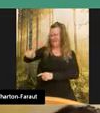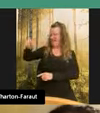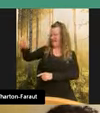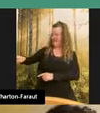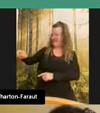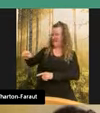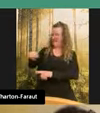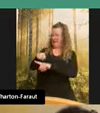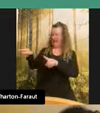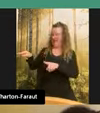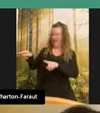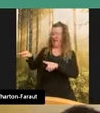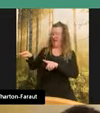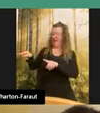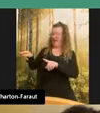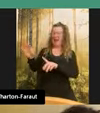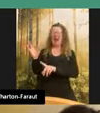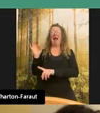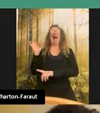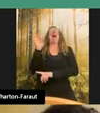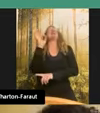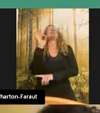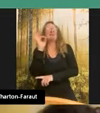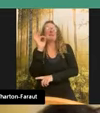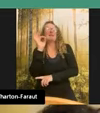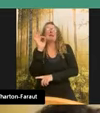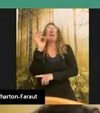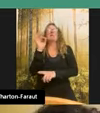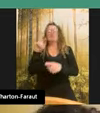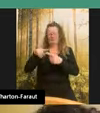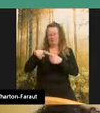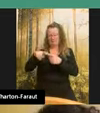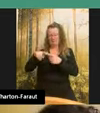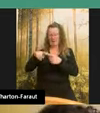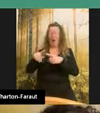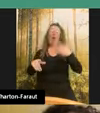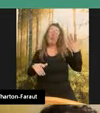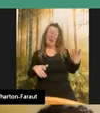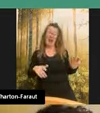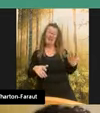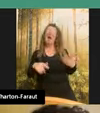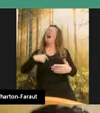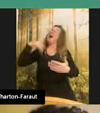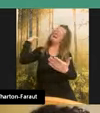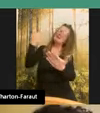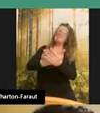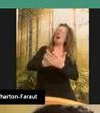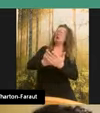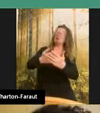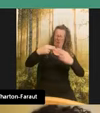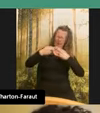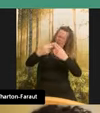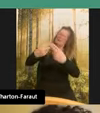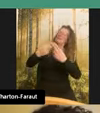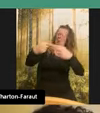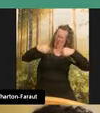They make a demand in the film. So the one on our left is, "I demand you transport us at once." The